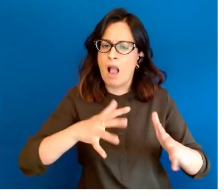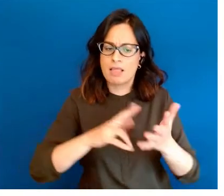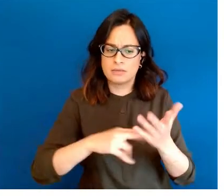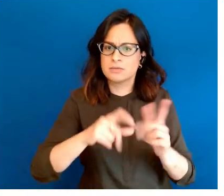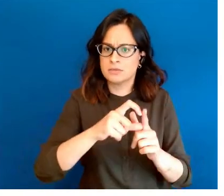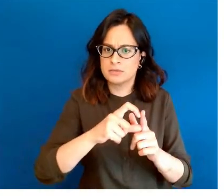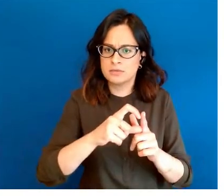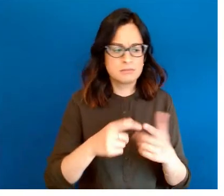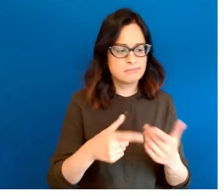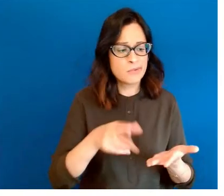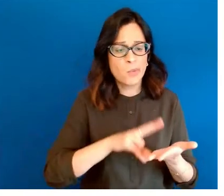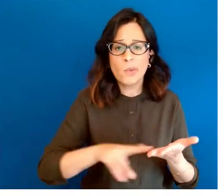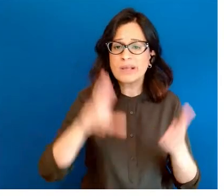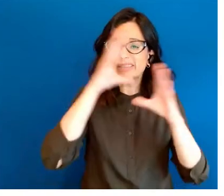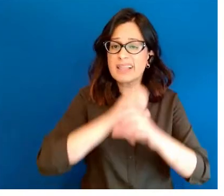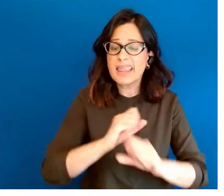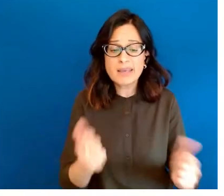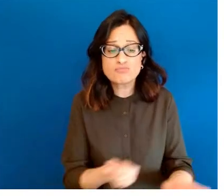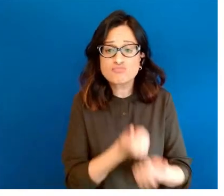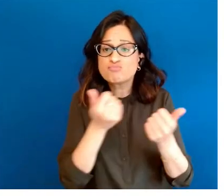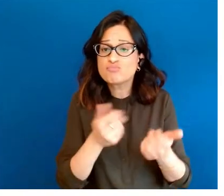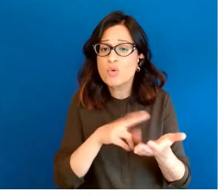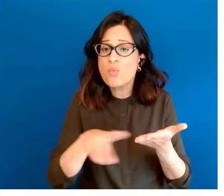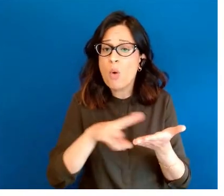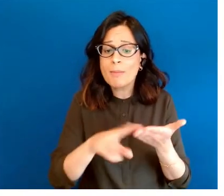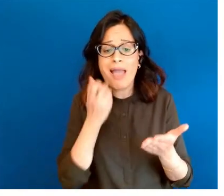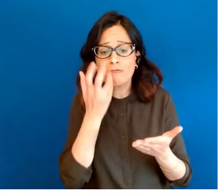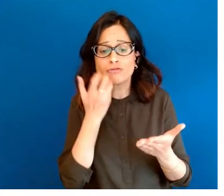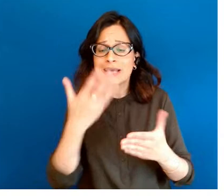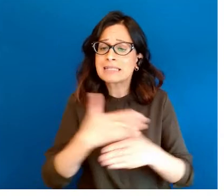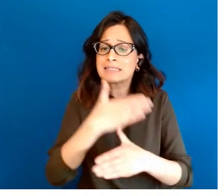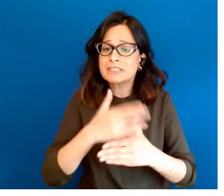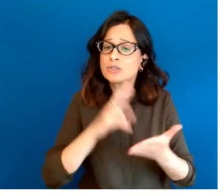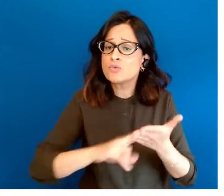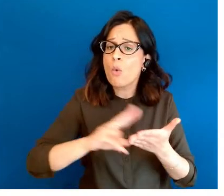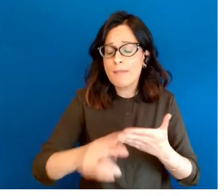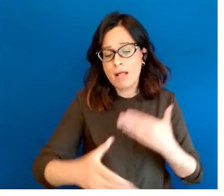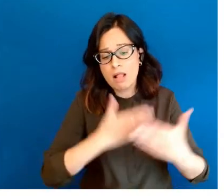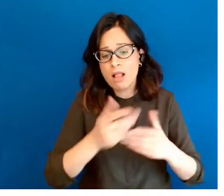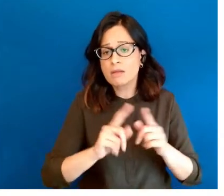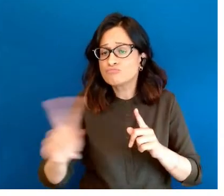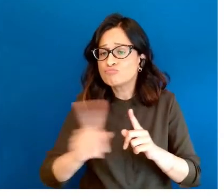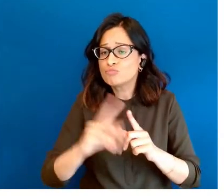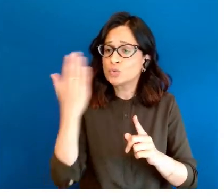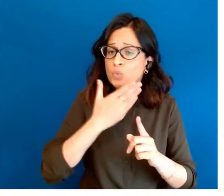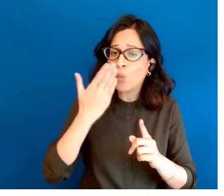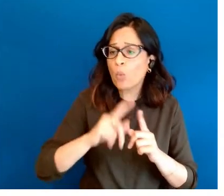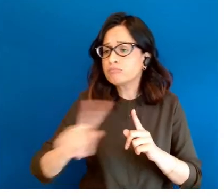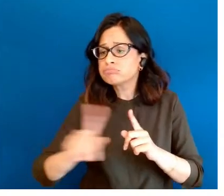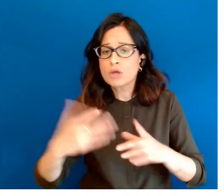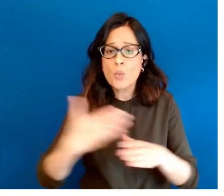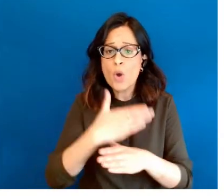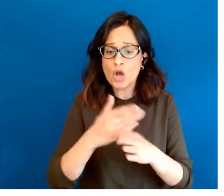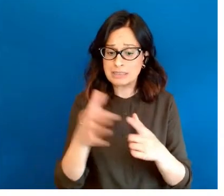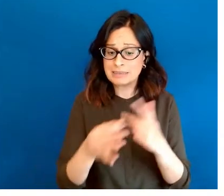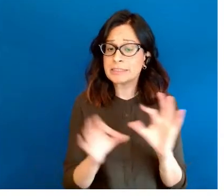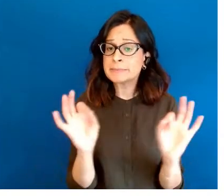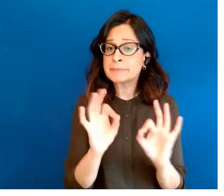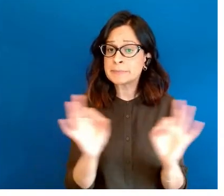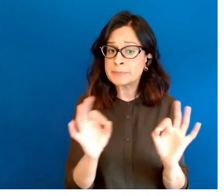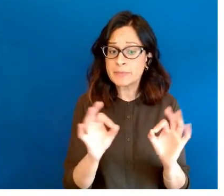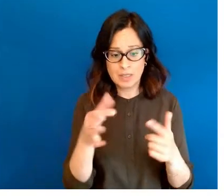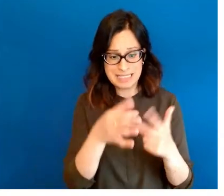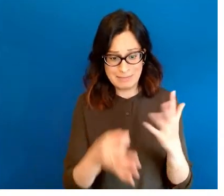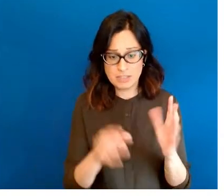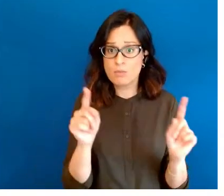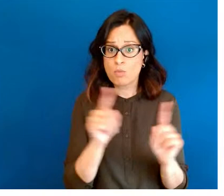normal sleep, normal daily activities, normal work and school with no troublesome symptoms. And the symptoms don't necessarily